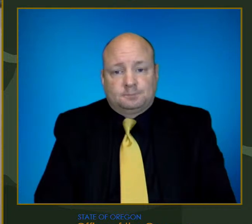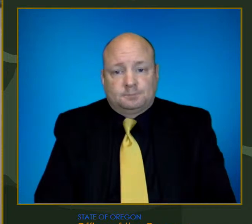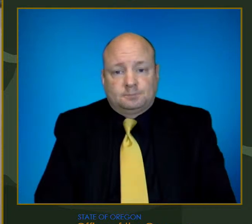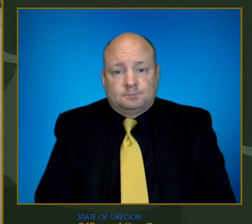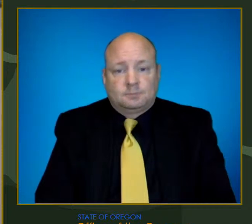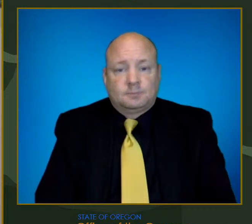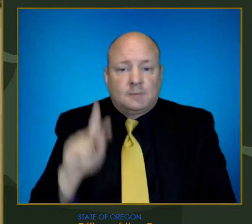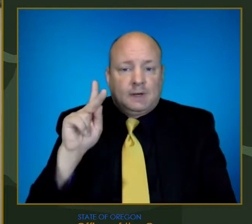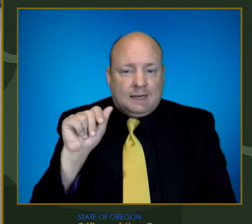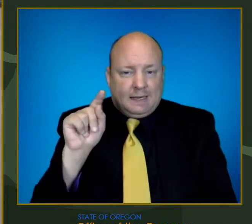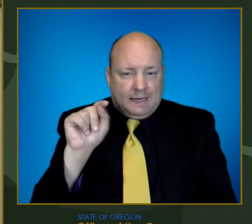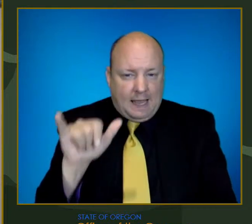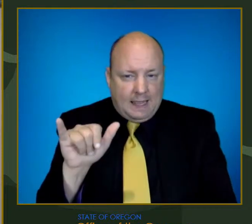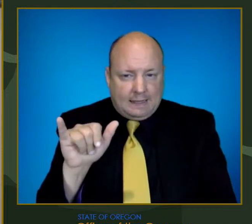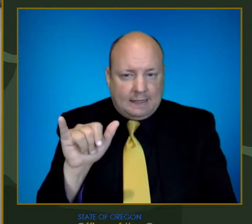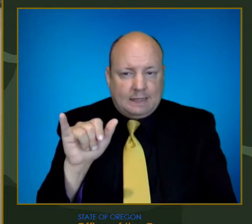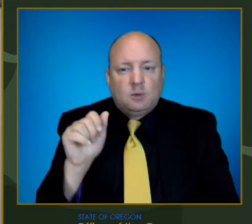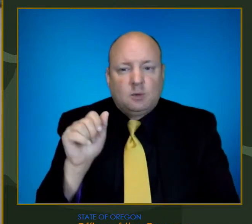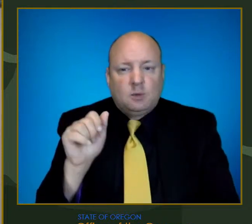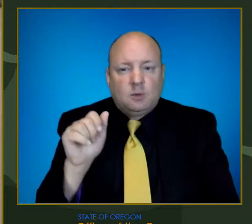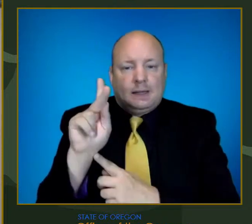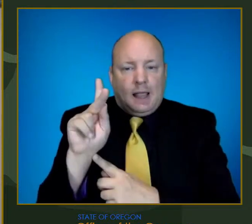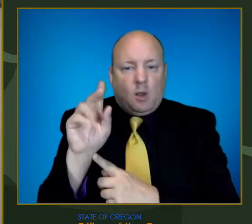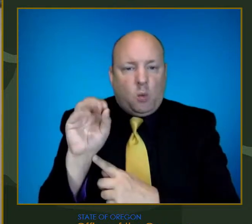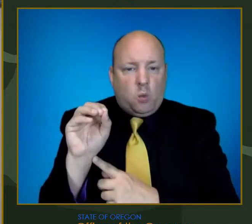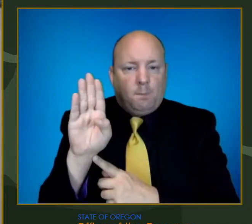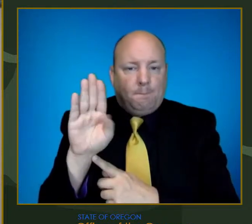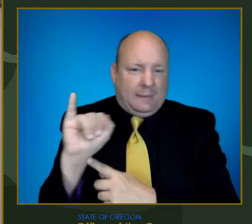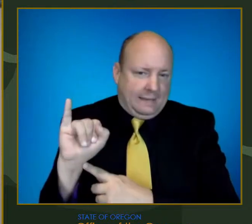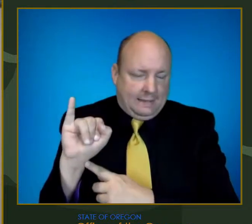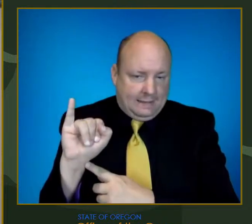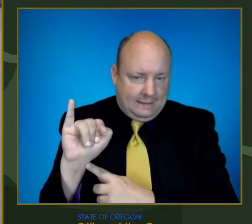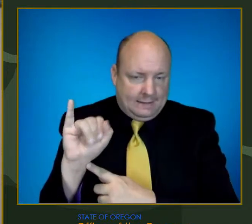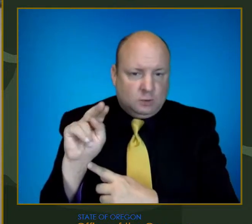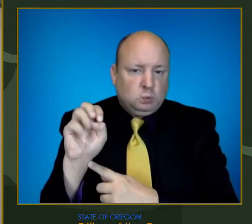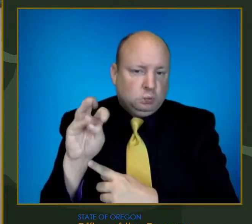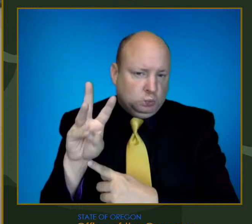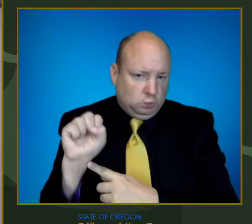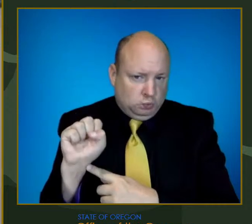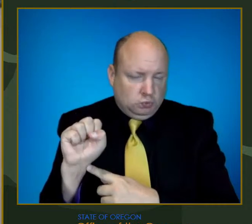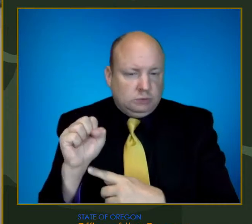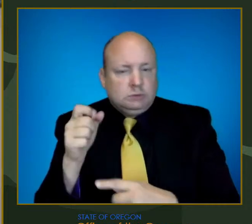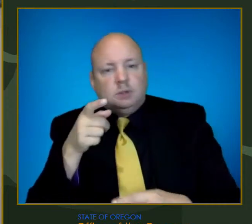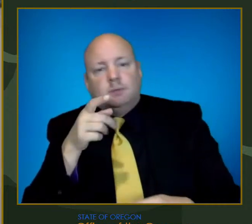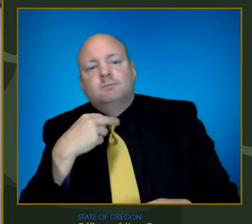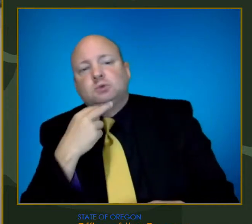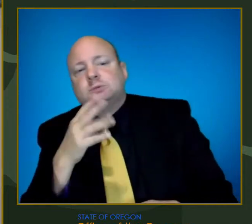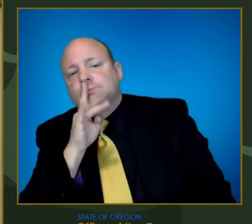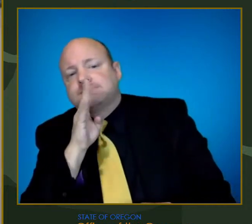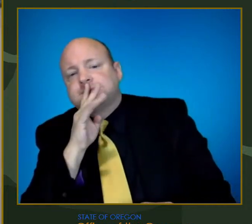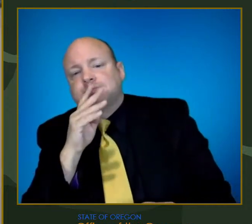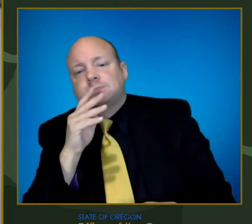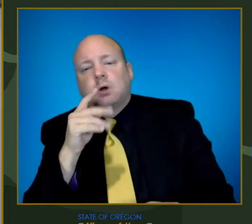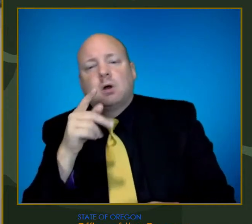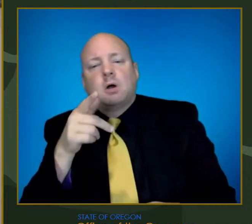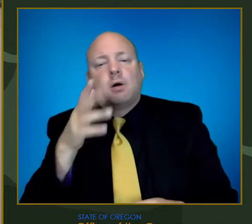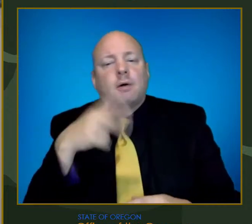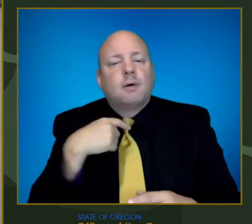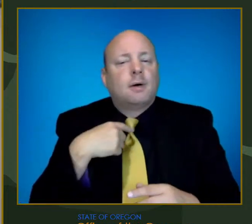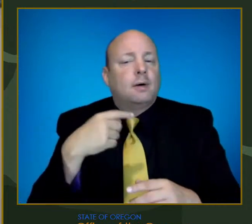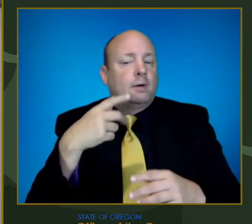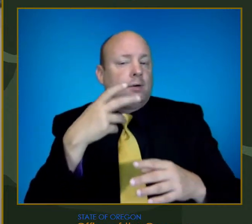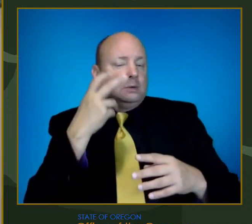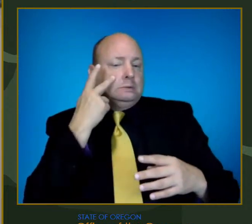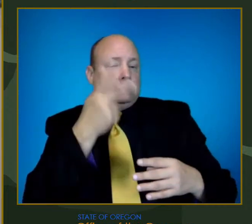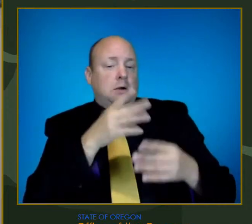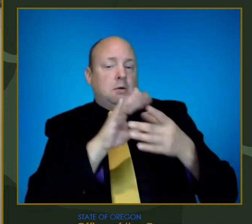Katie. Thank you so much. I can already see the comments coming in on our social media posts of, oh, you're taking away